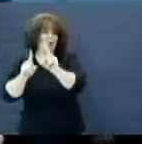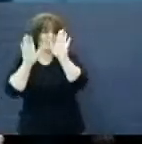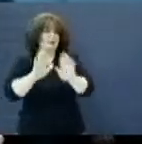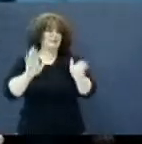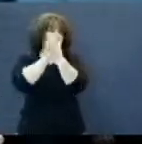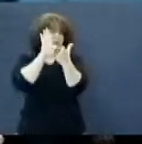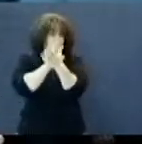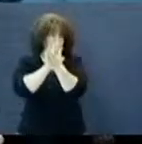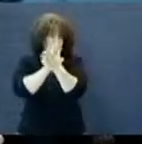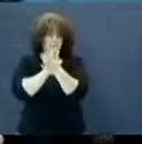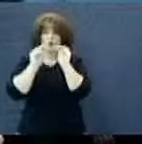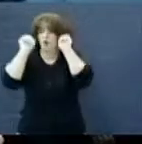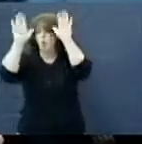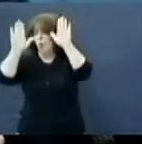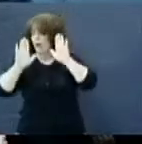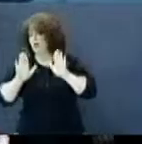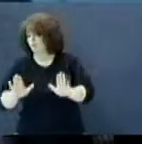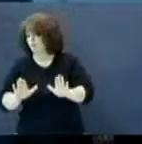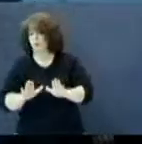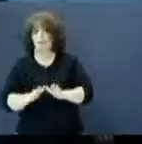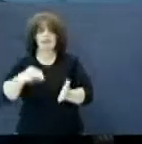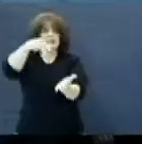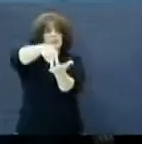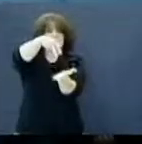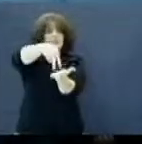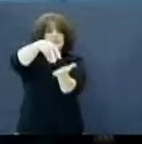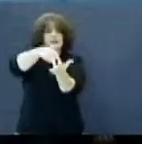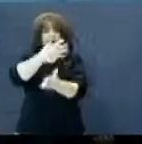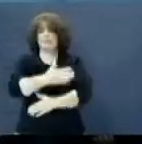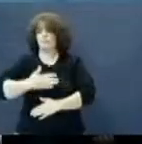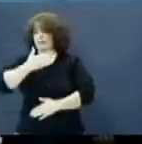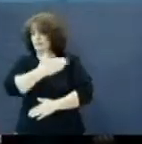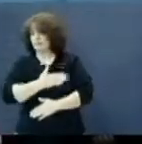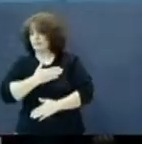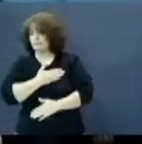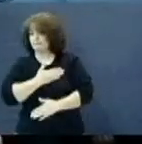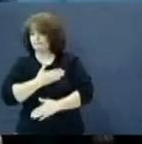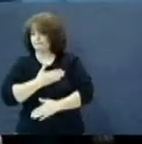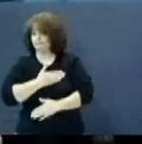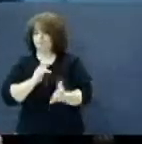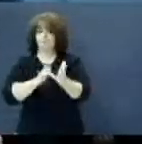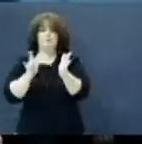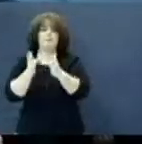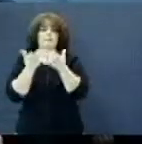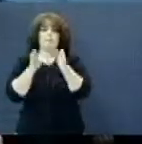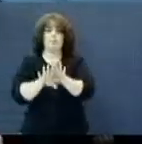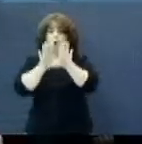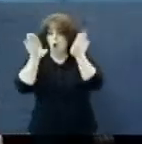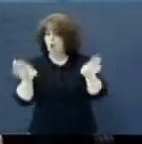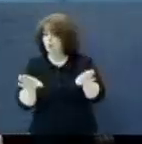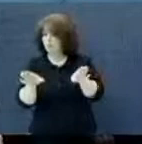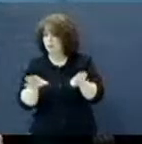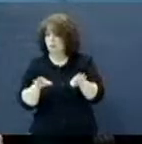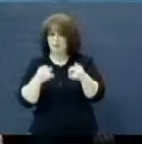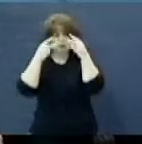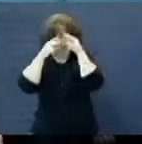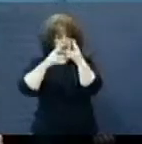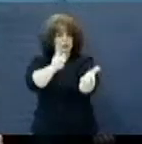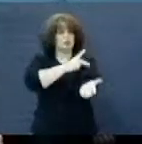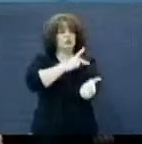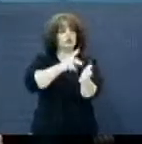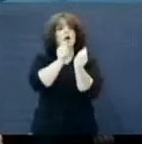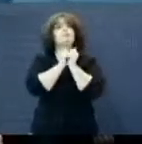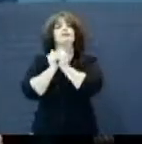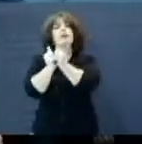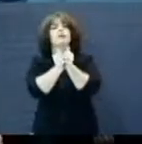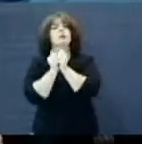awesome, and you need to be there. Amen. Stand with your Bibles open today. Let's look at this psalm together.